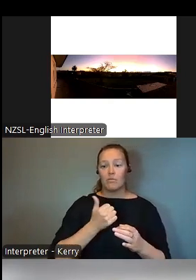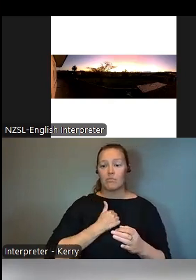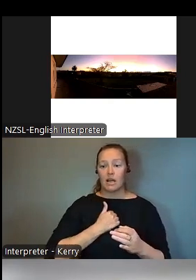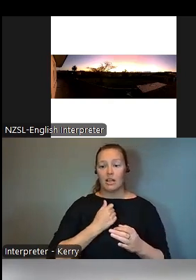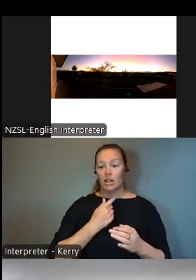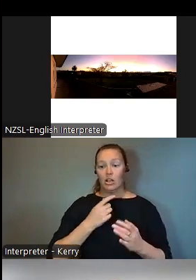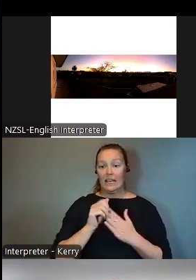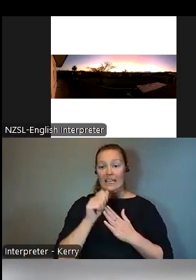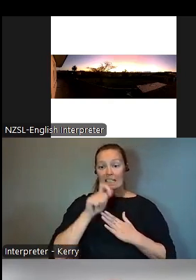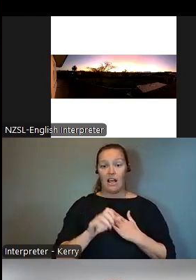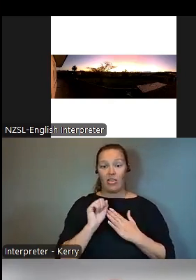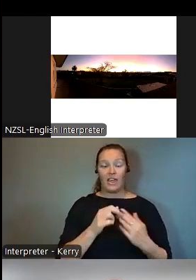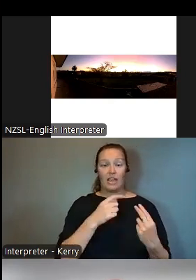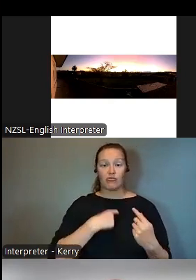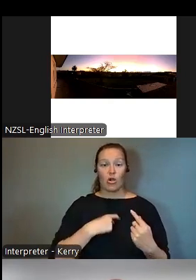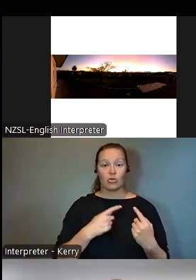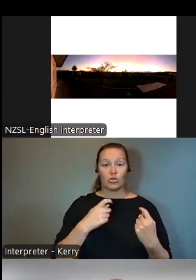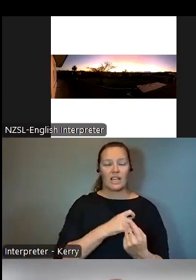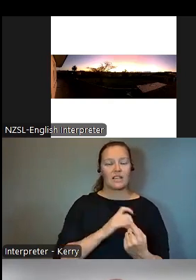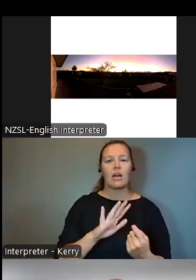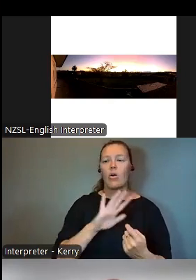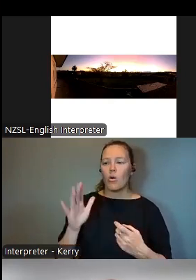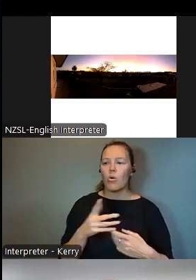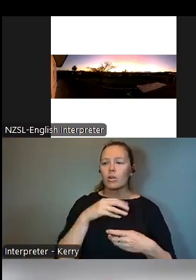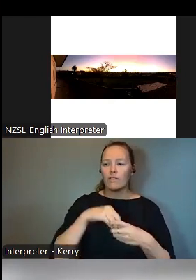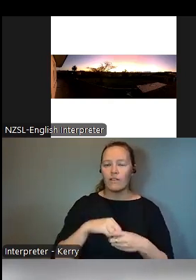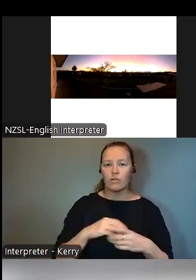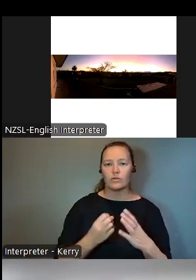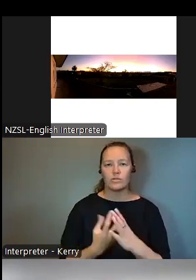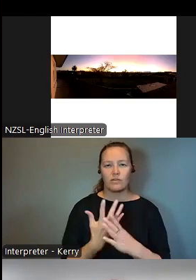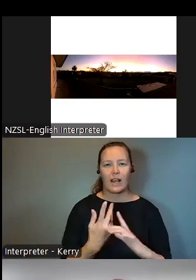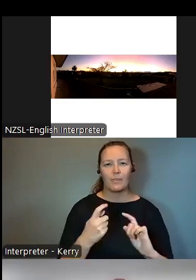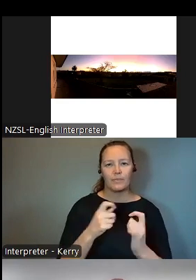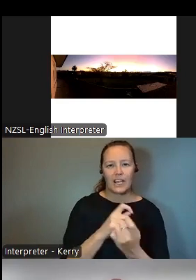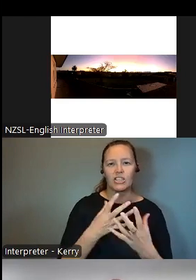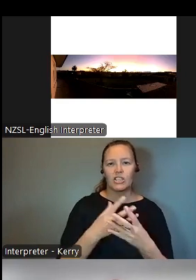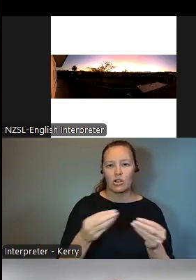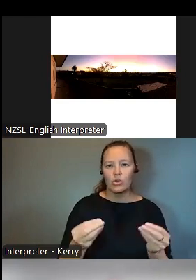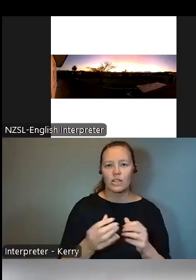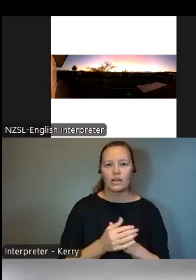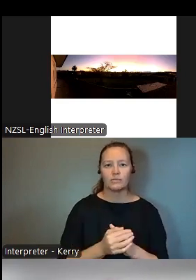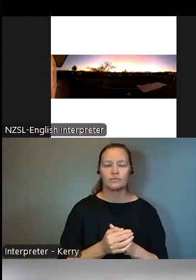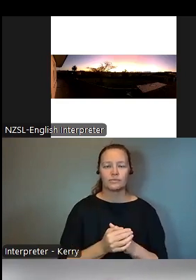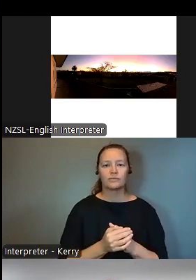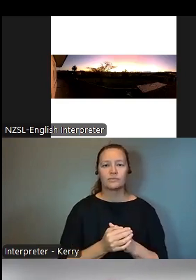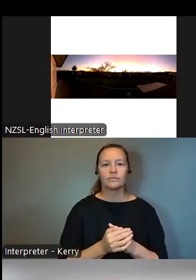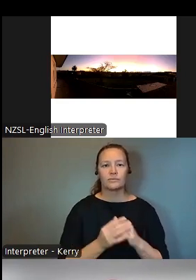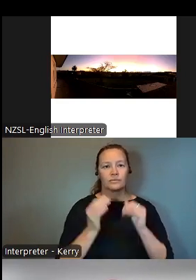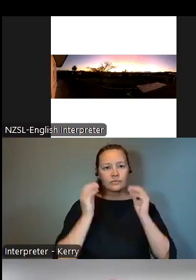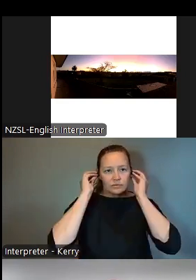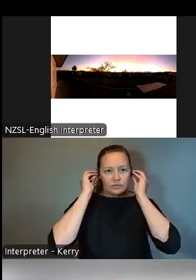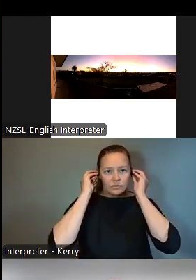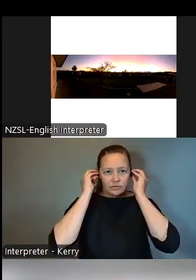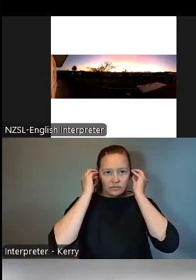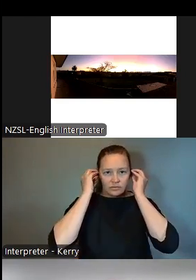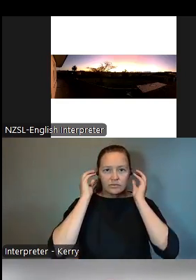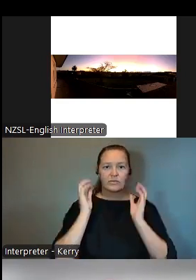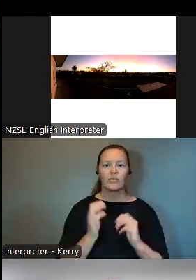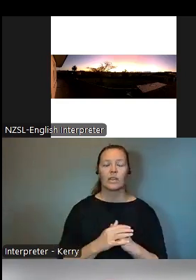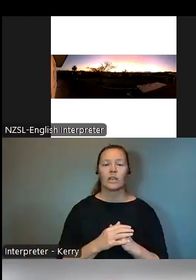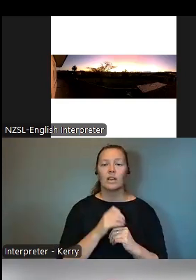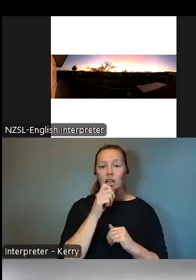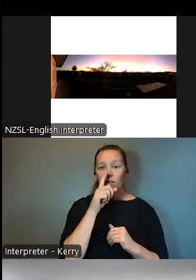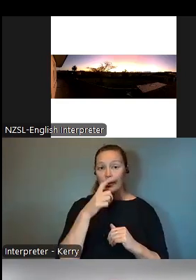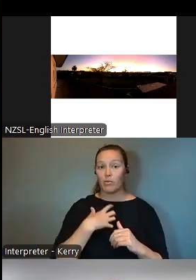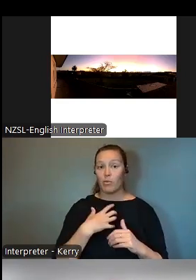be everybody involved in developing that solution, whatever it is. You know, people are more